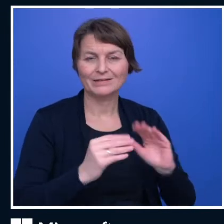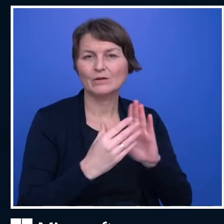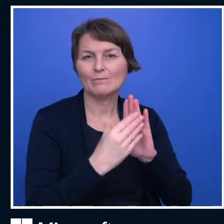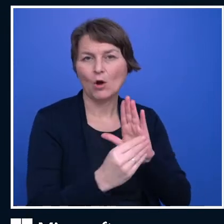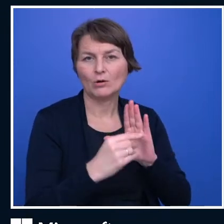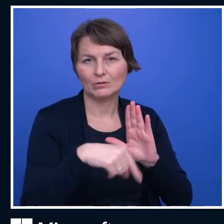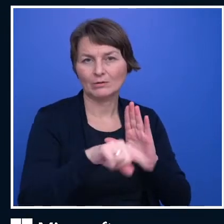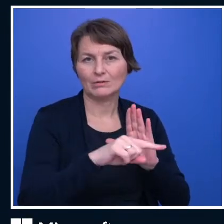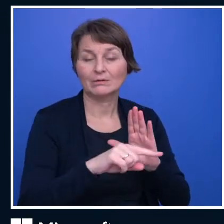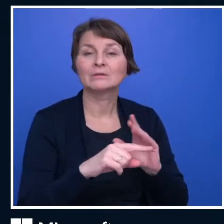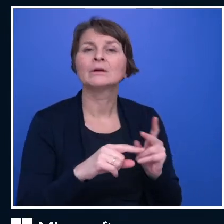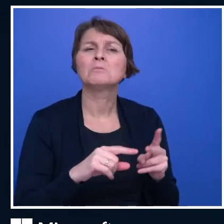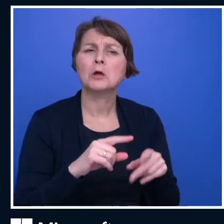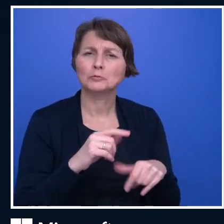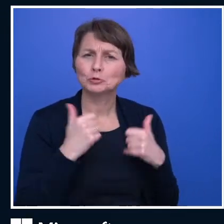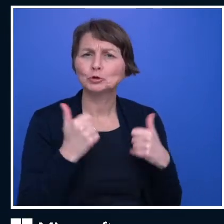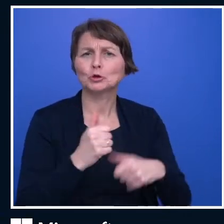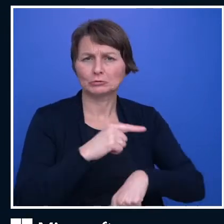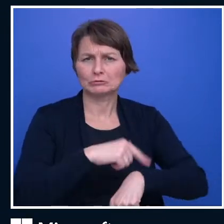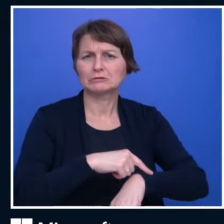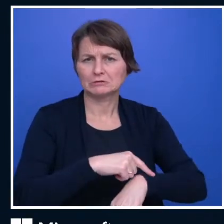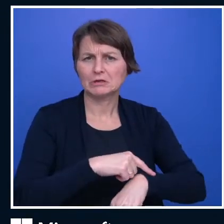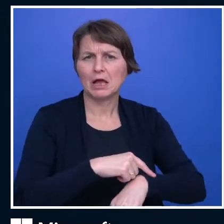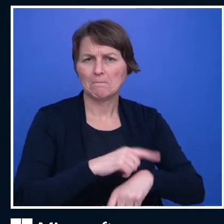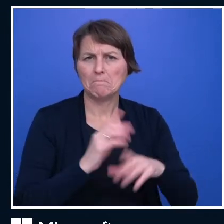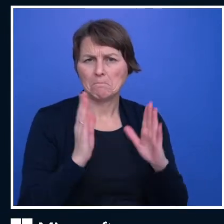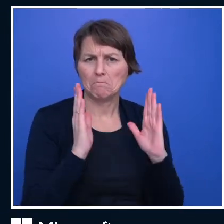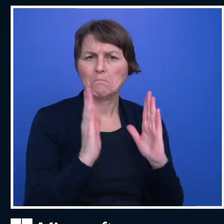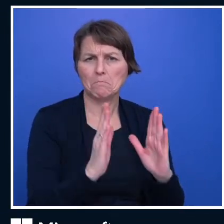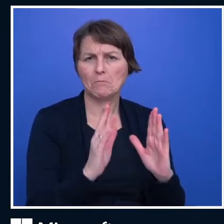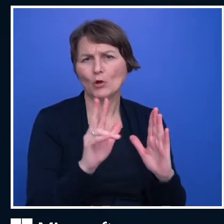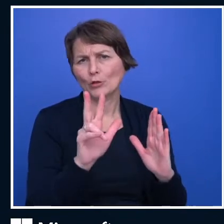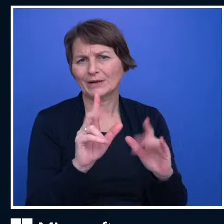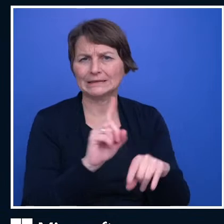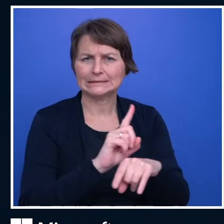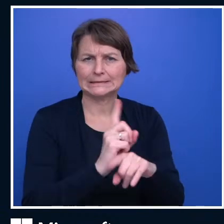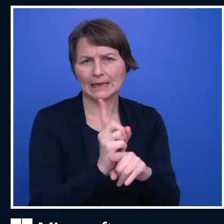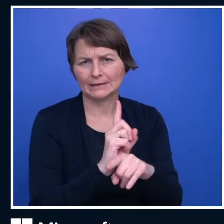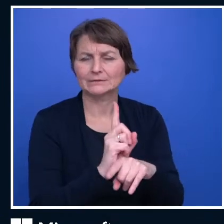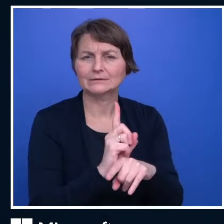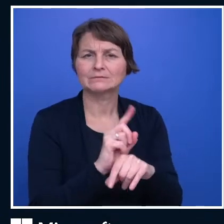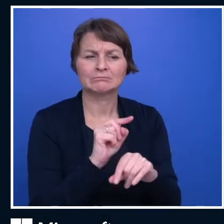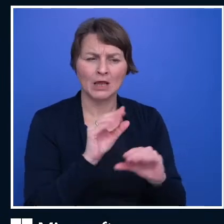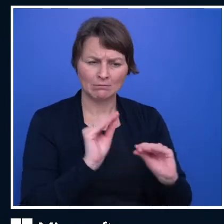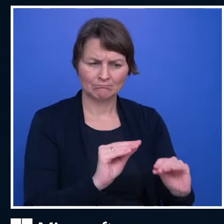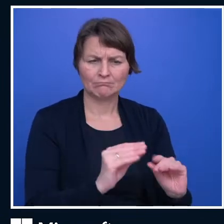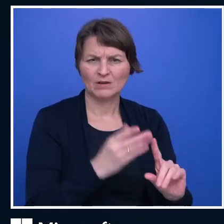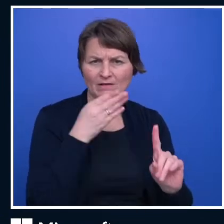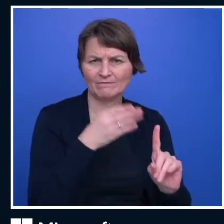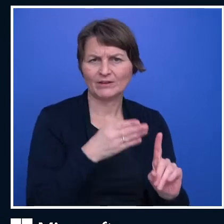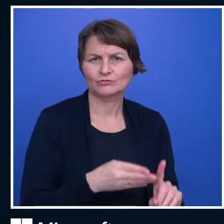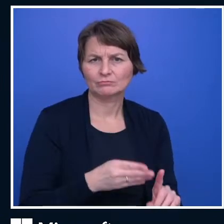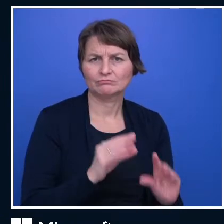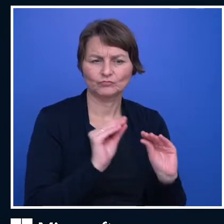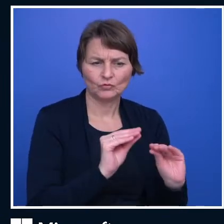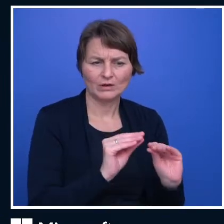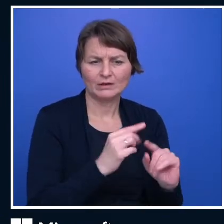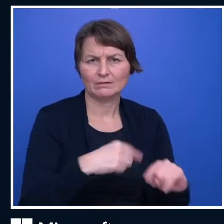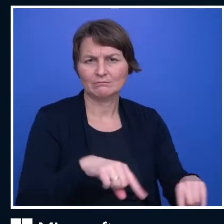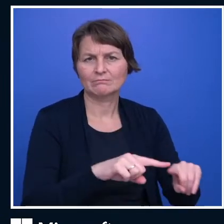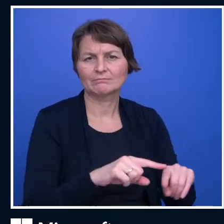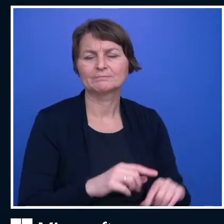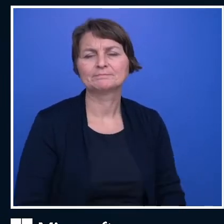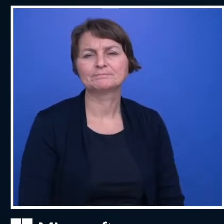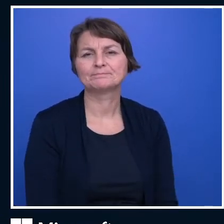length for for the efficient training of the model. So moving